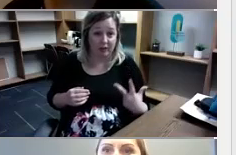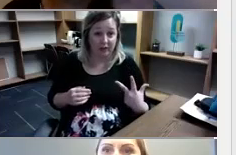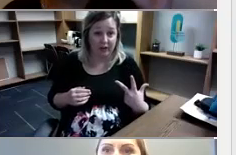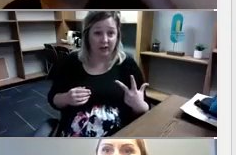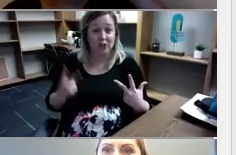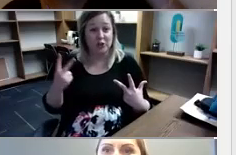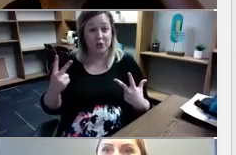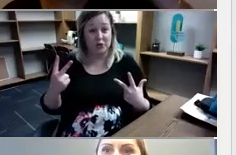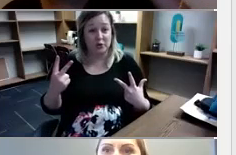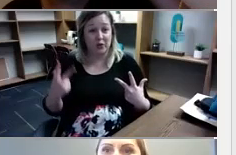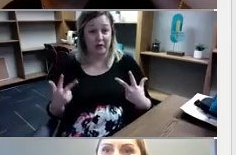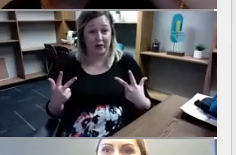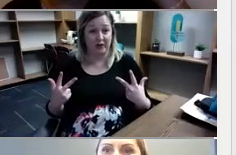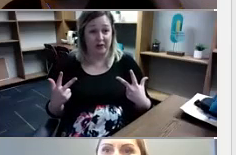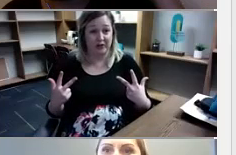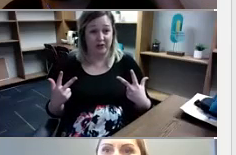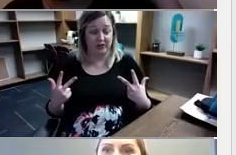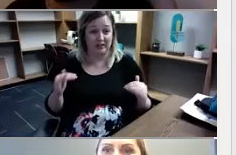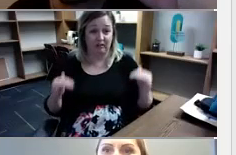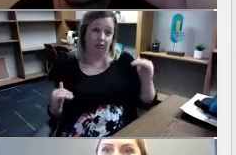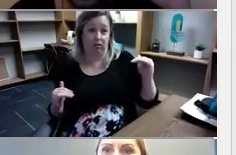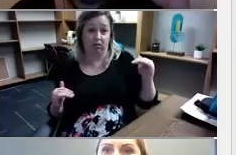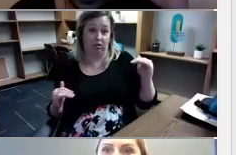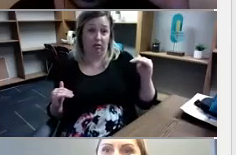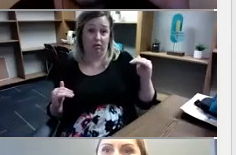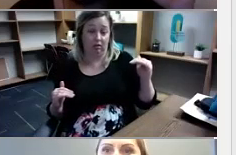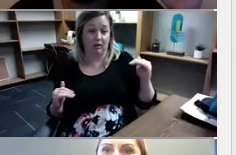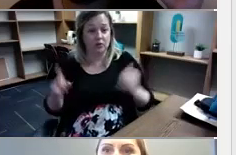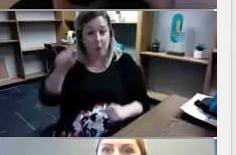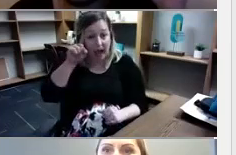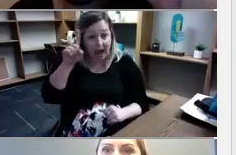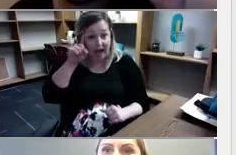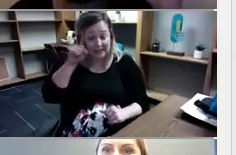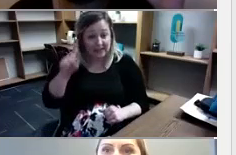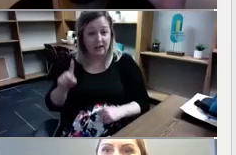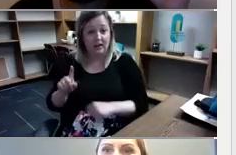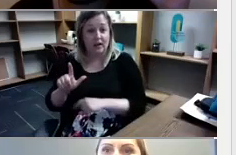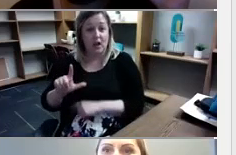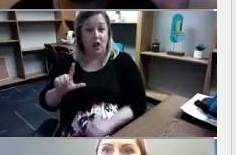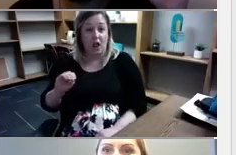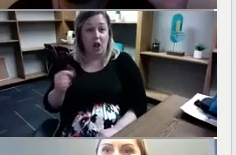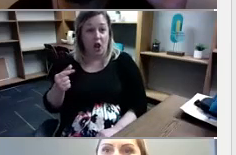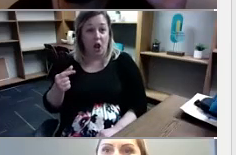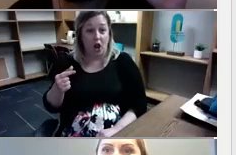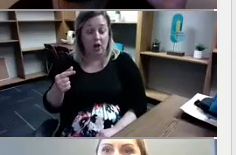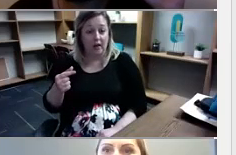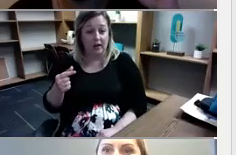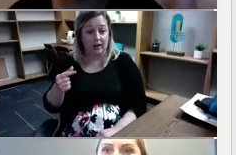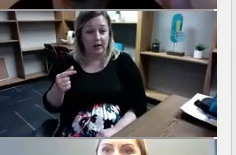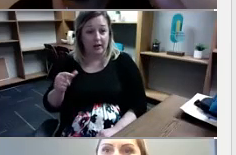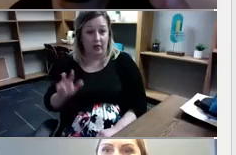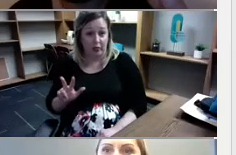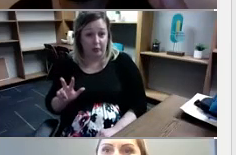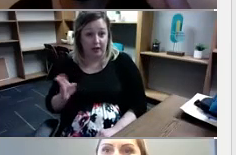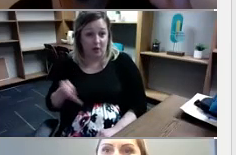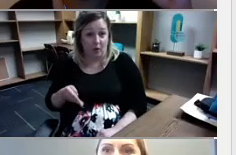going to be log base of 3 by 2 n, right? So if we have log base of 3 by 2 n, and we have Cn